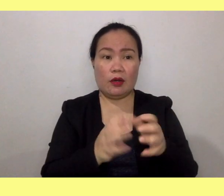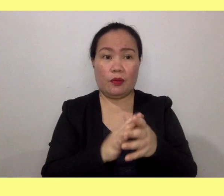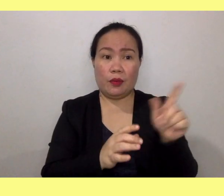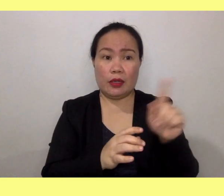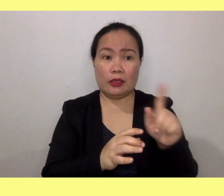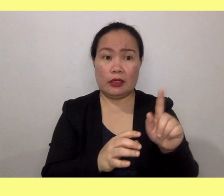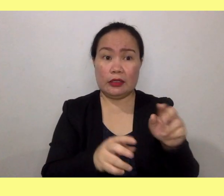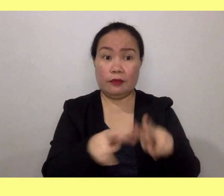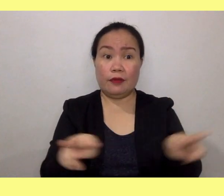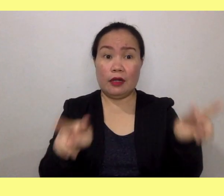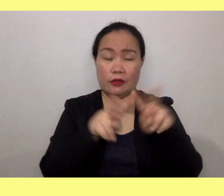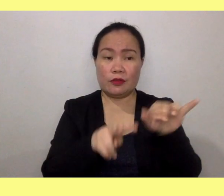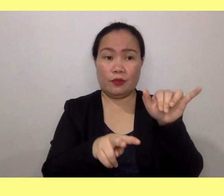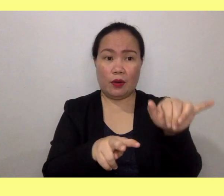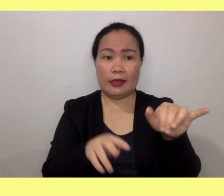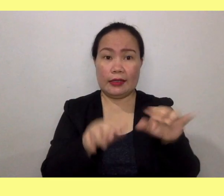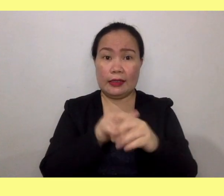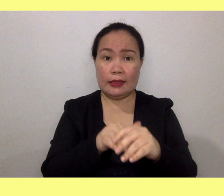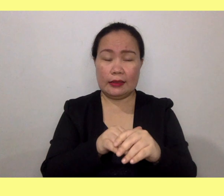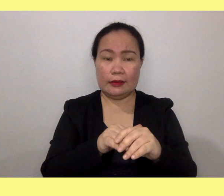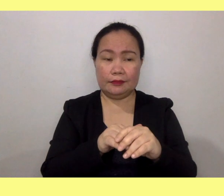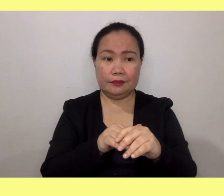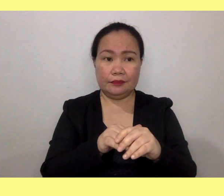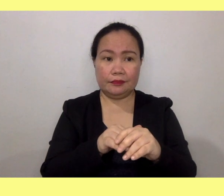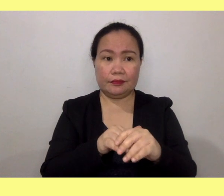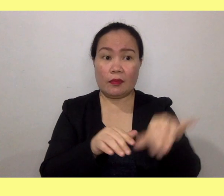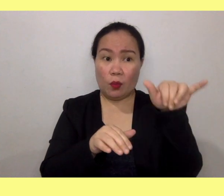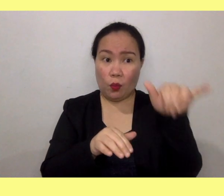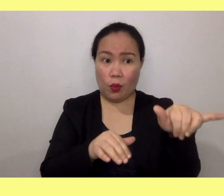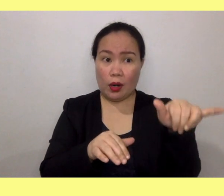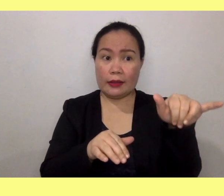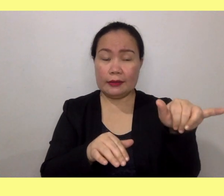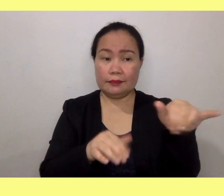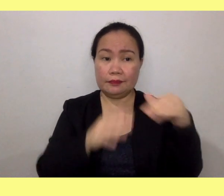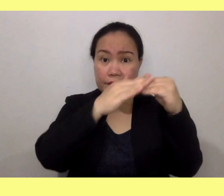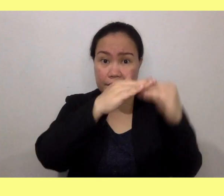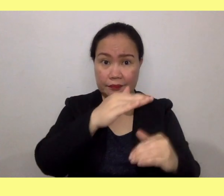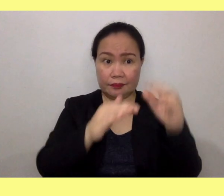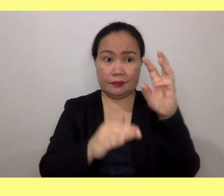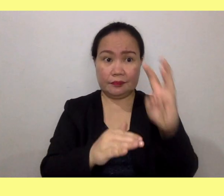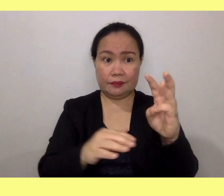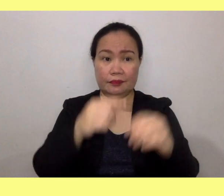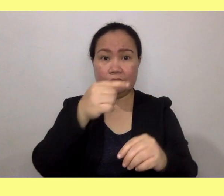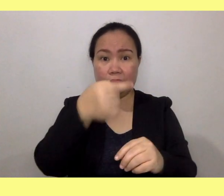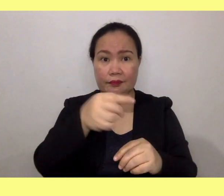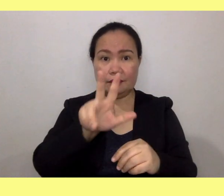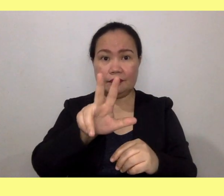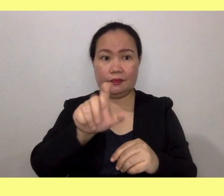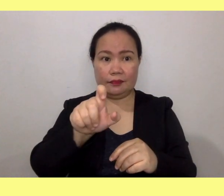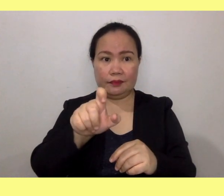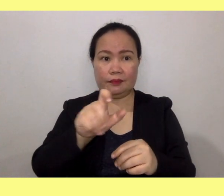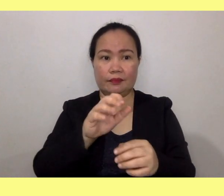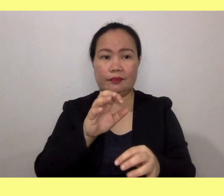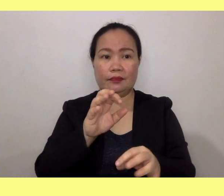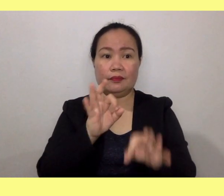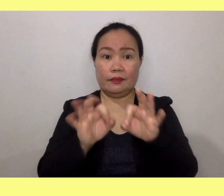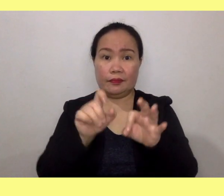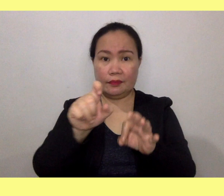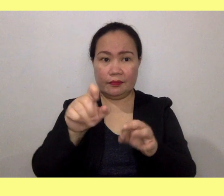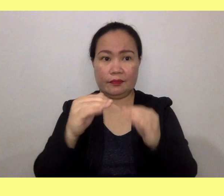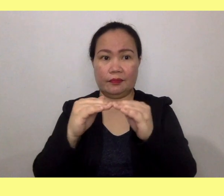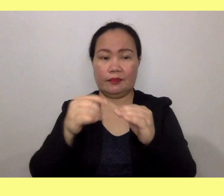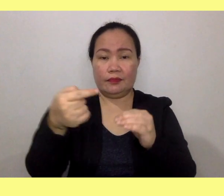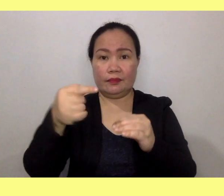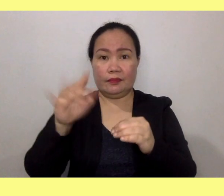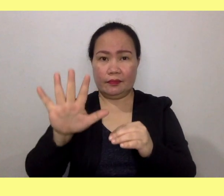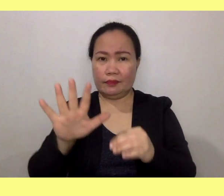less than 6 minus 3x if x is equal to negative 5? So, mukha siyang mahirap. Pero, all you have